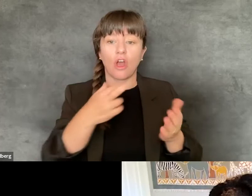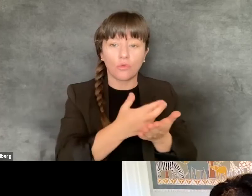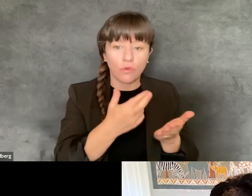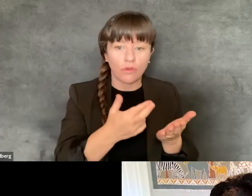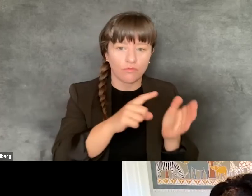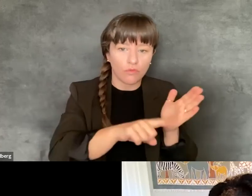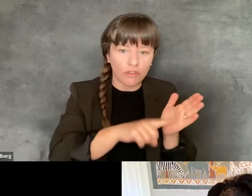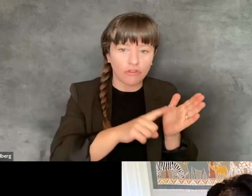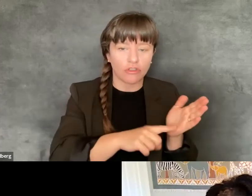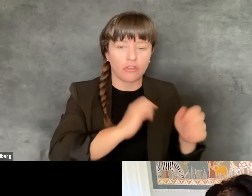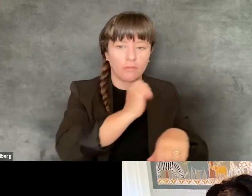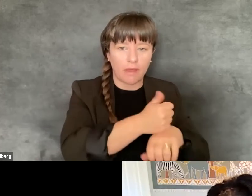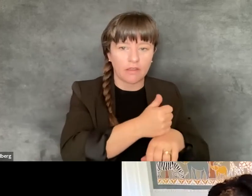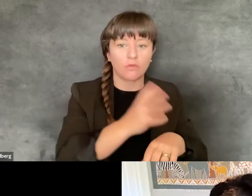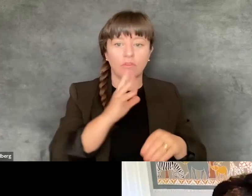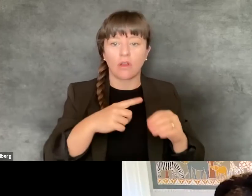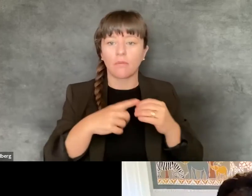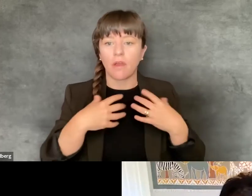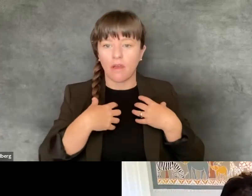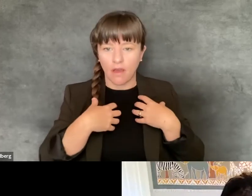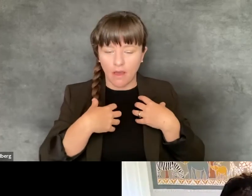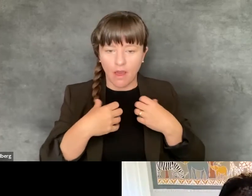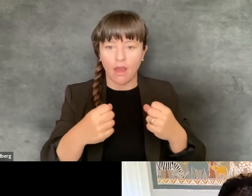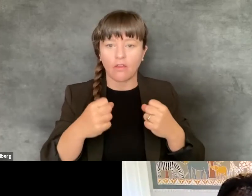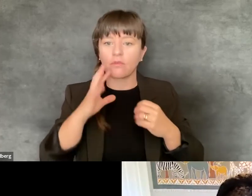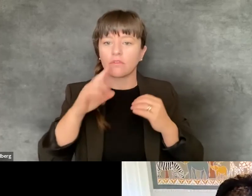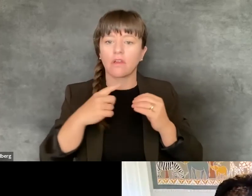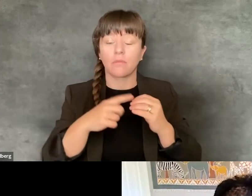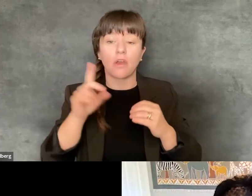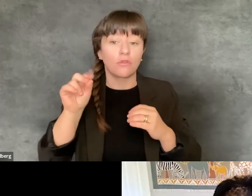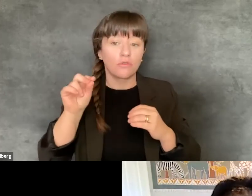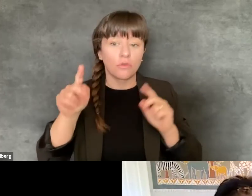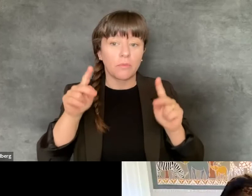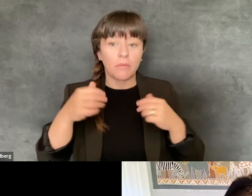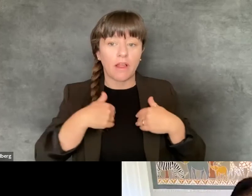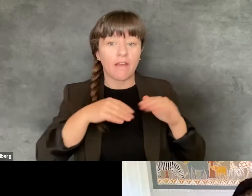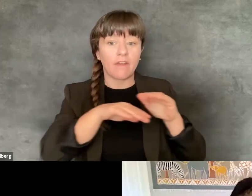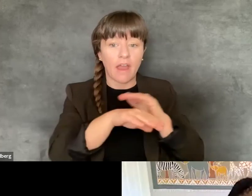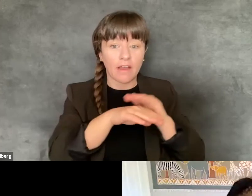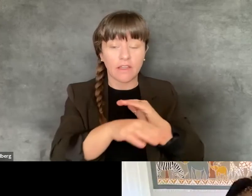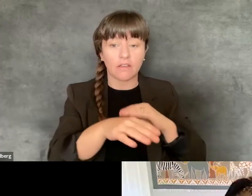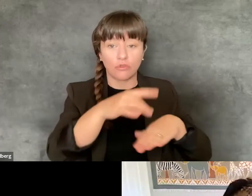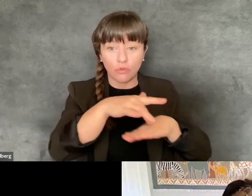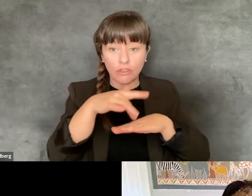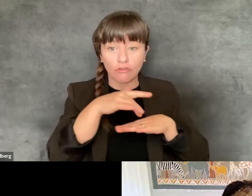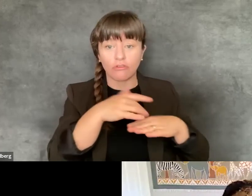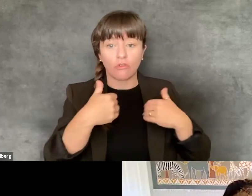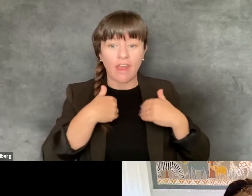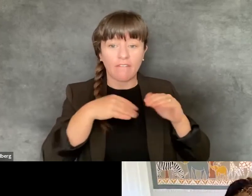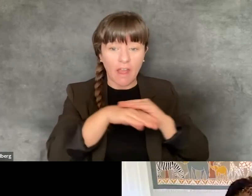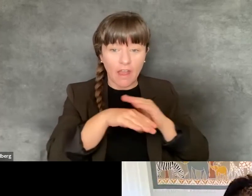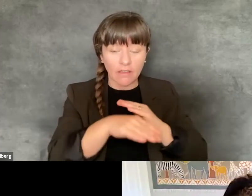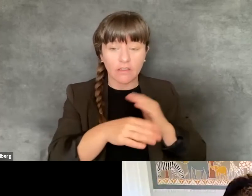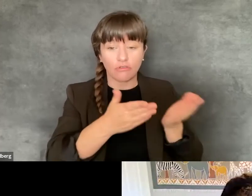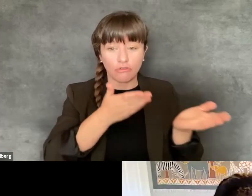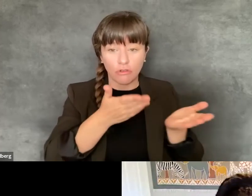about health, it's about, do folks have access to resources? Do folks have access to services?